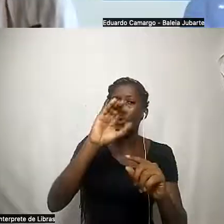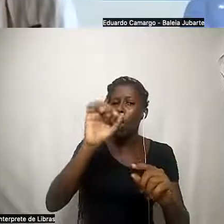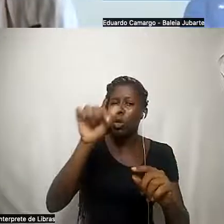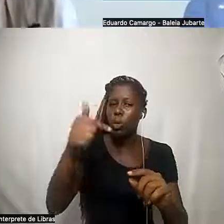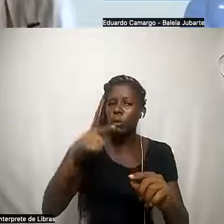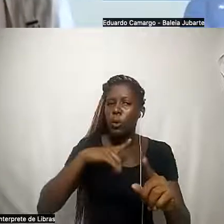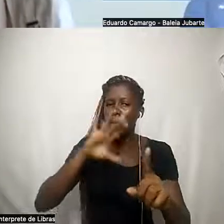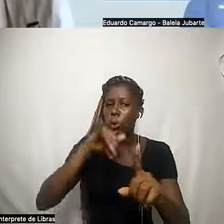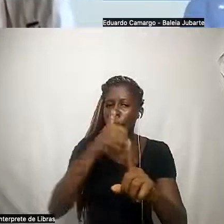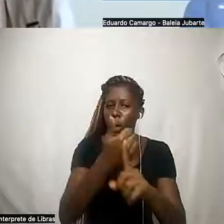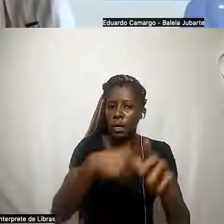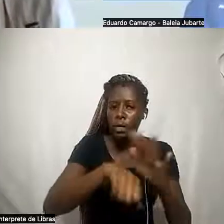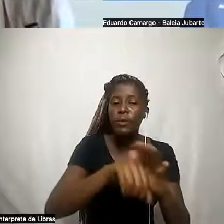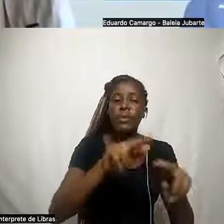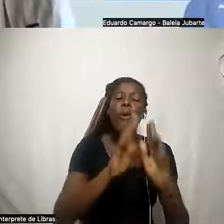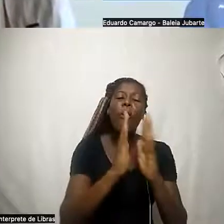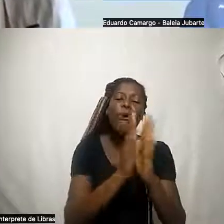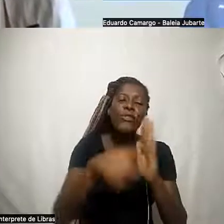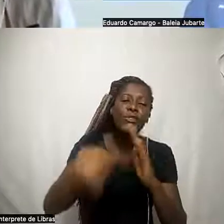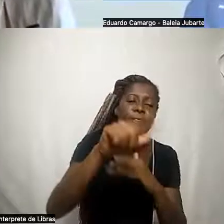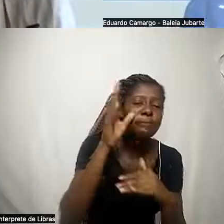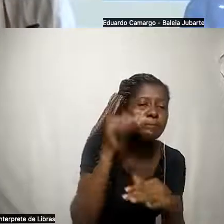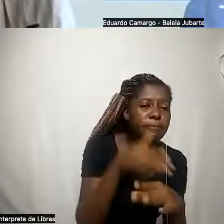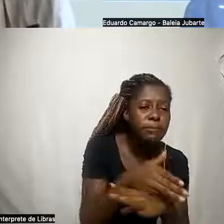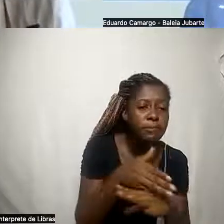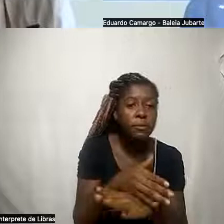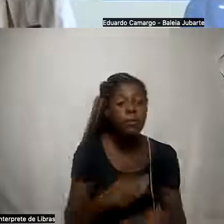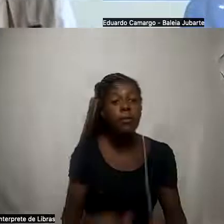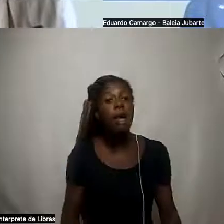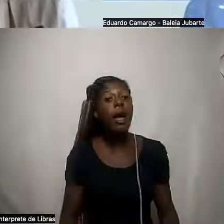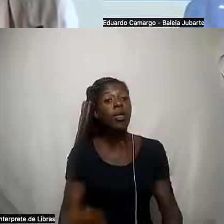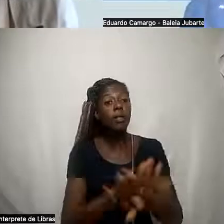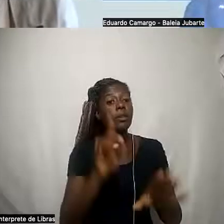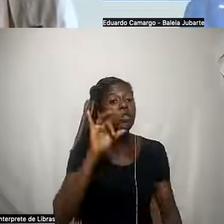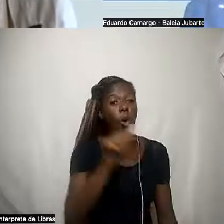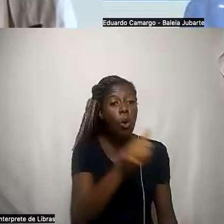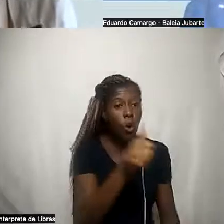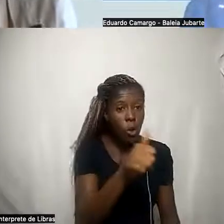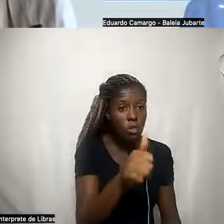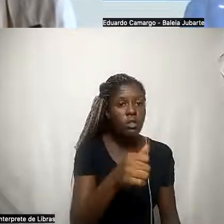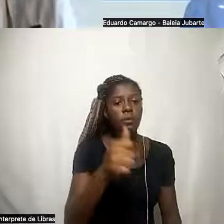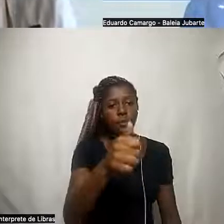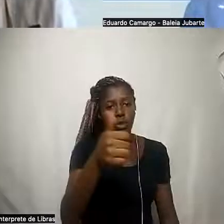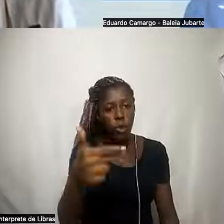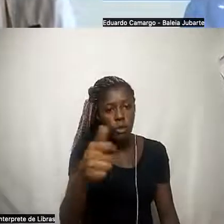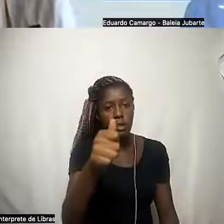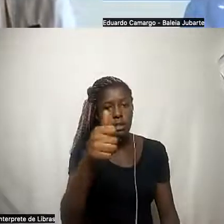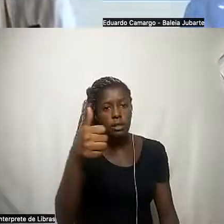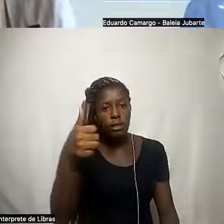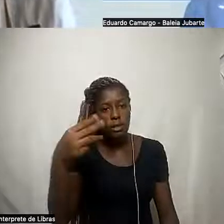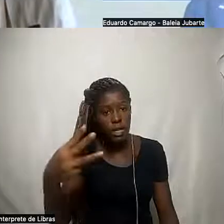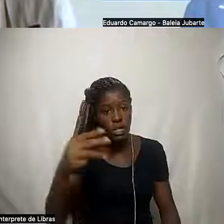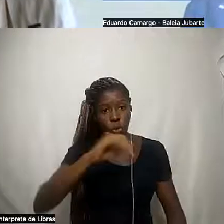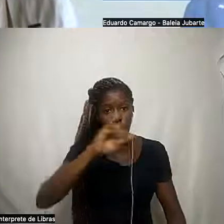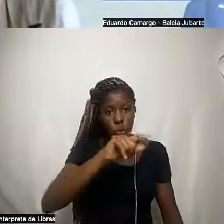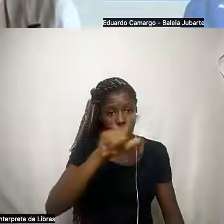other environments. So I invite you guys to get to know these projects. And Jonas, I would like to say that 11, 12, and